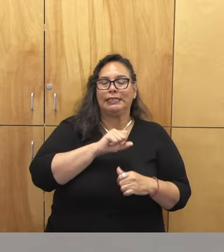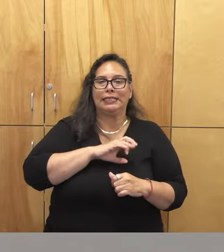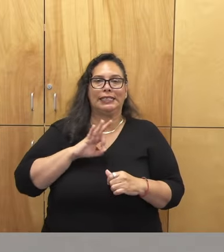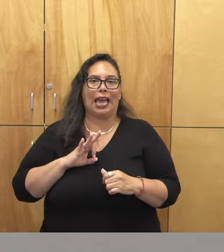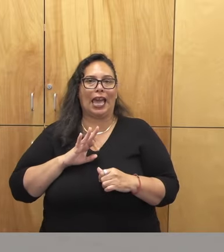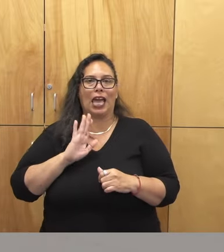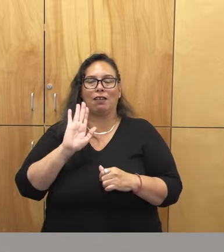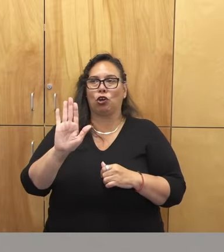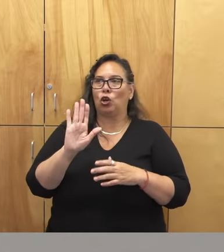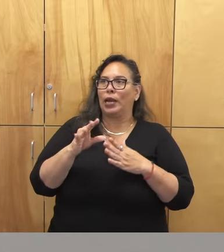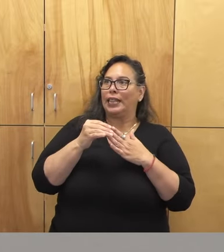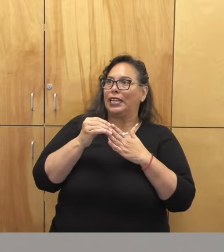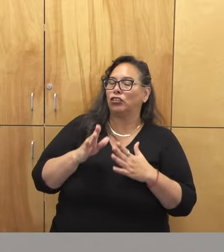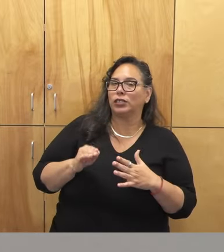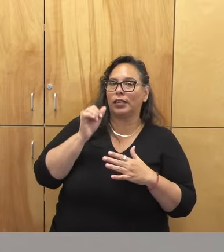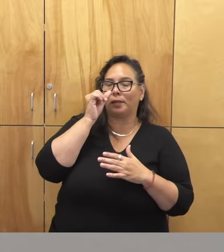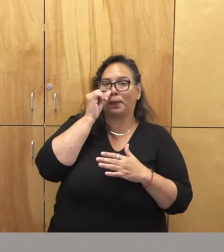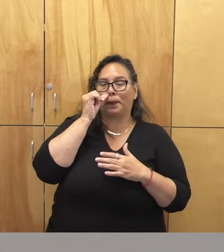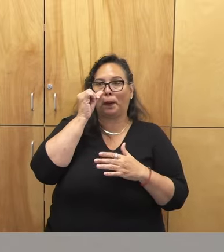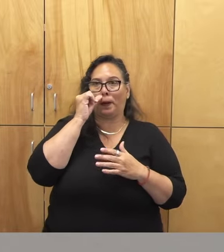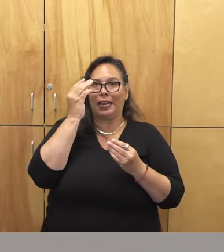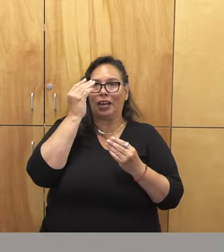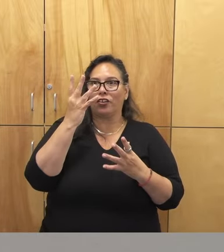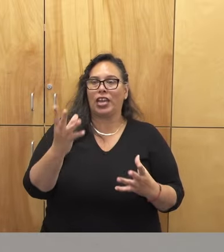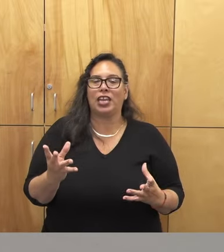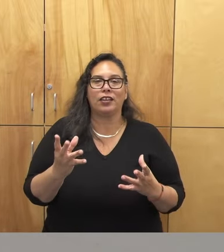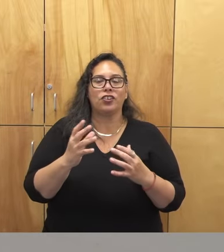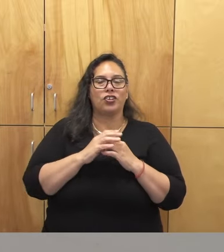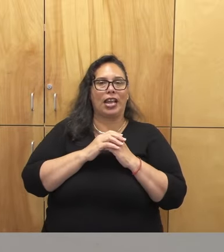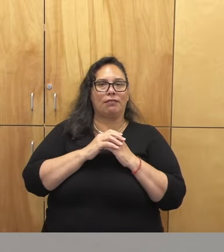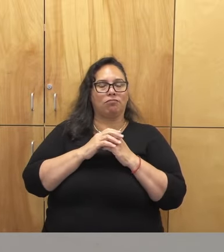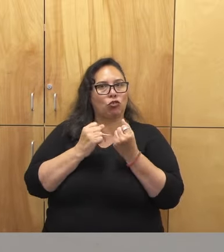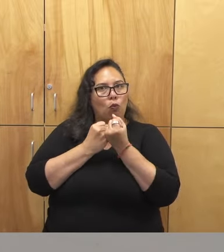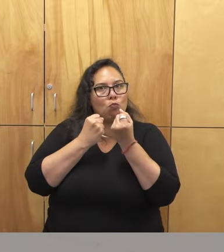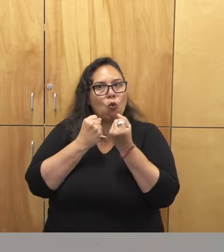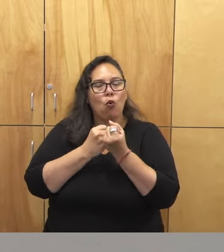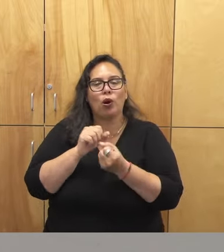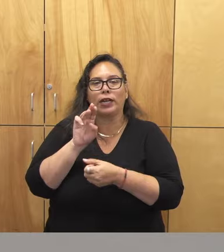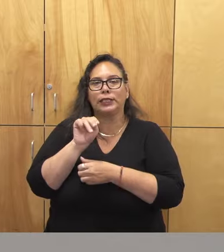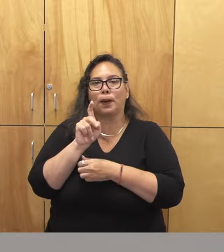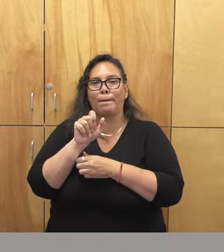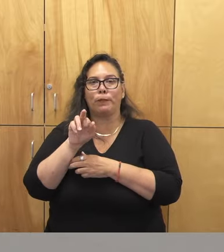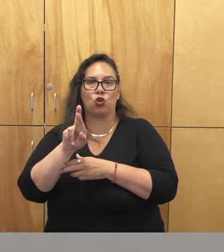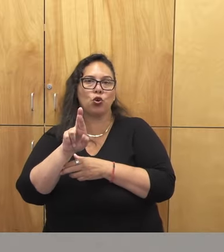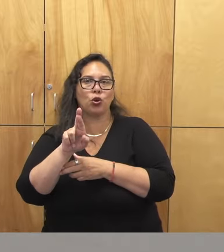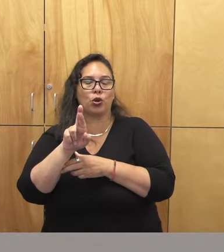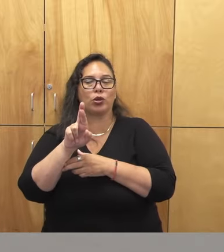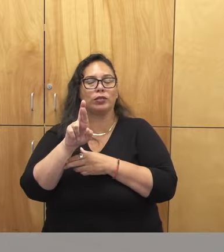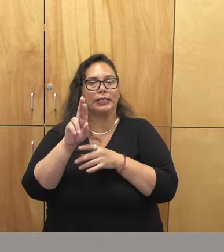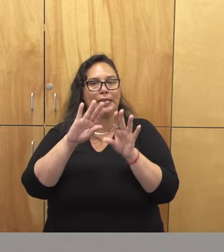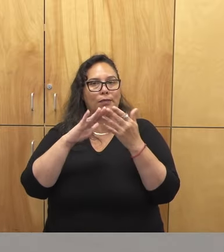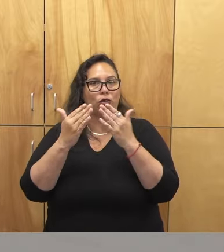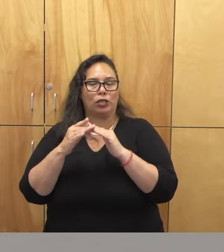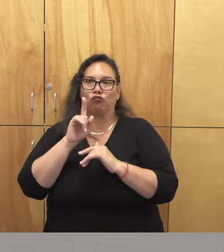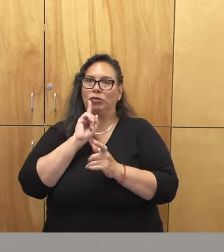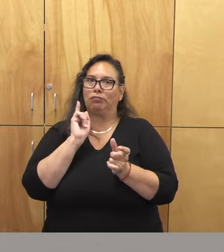her dedication, and her unwavering support to Muir's community truly helped transform the